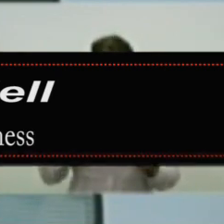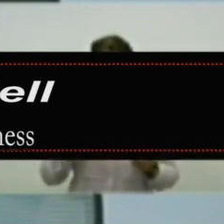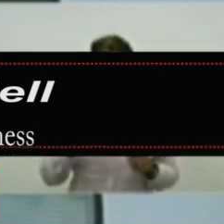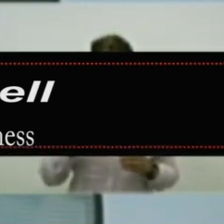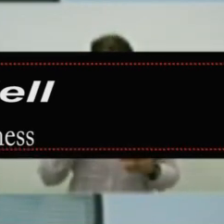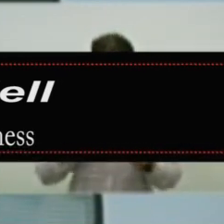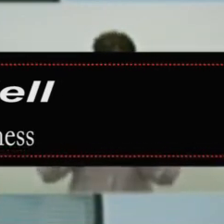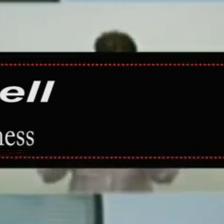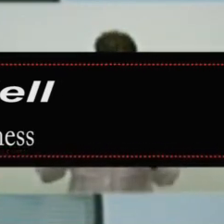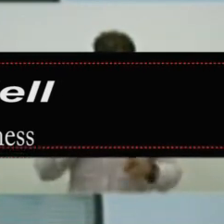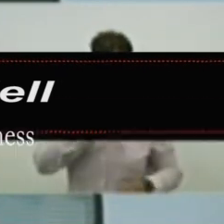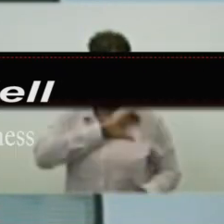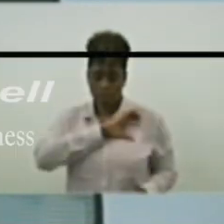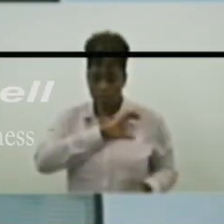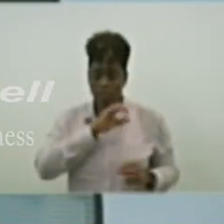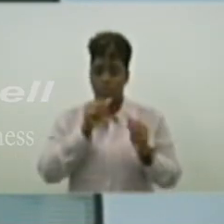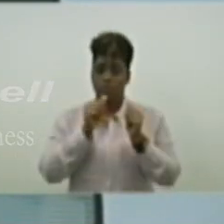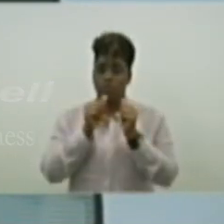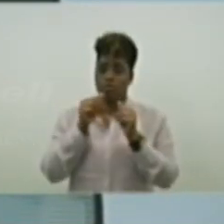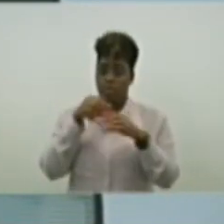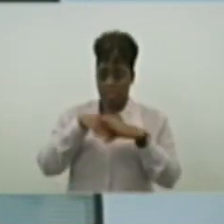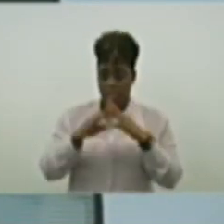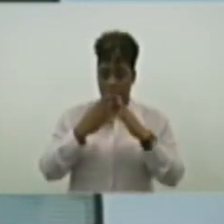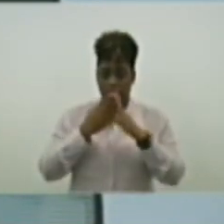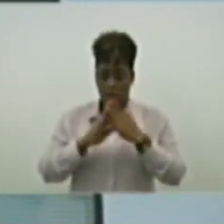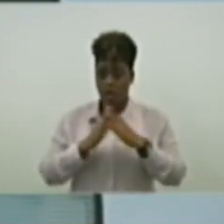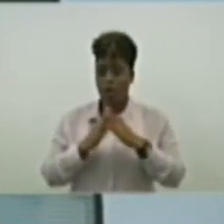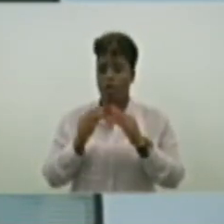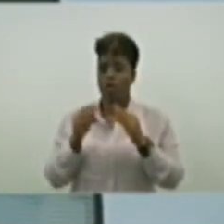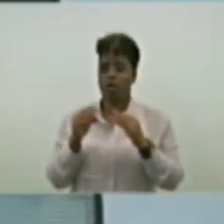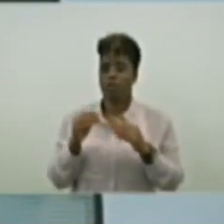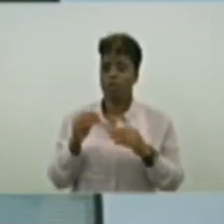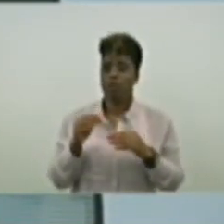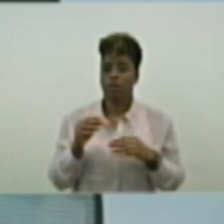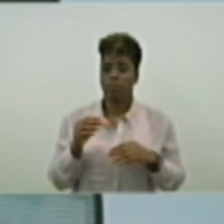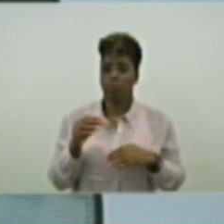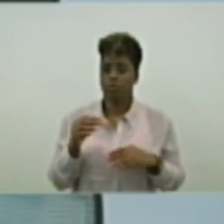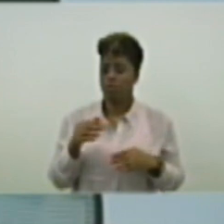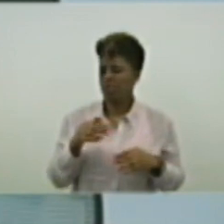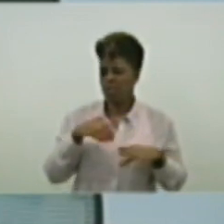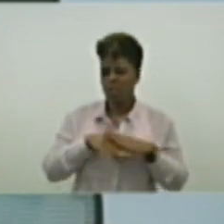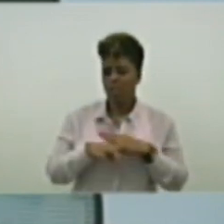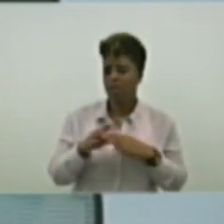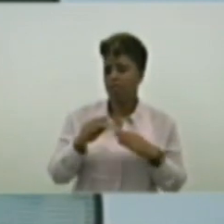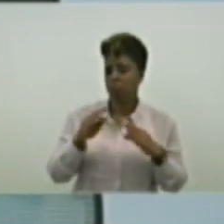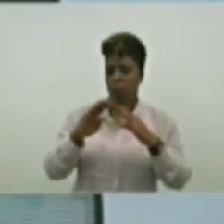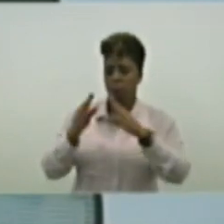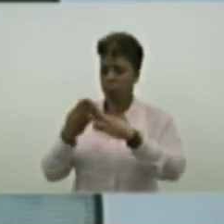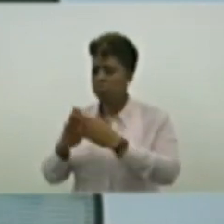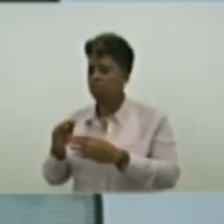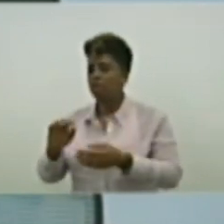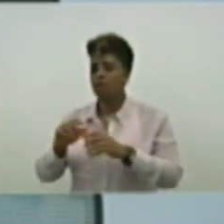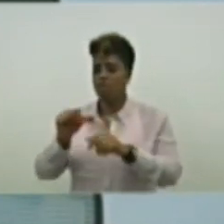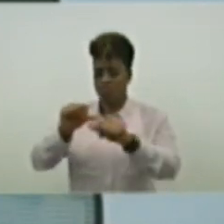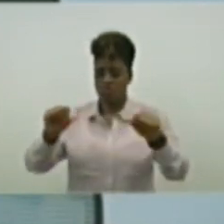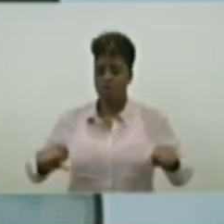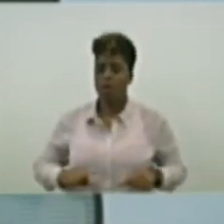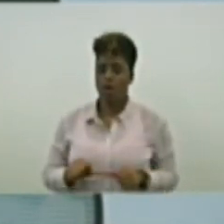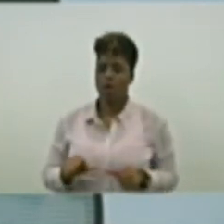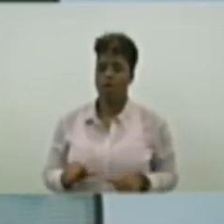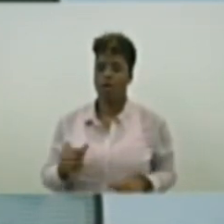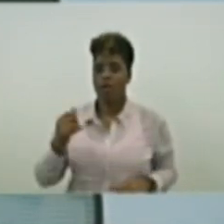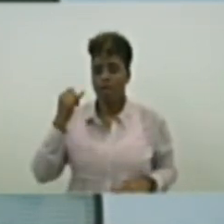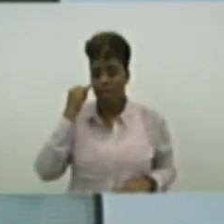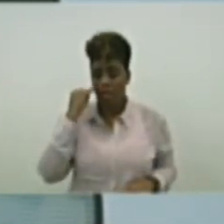out in town in uh in generally urbanized areas and if